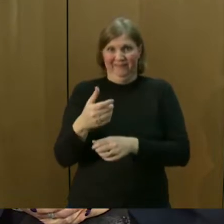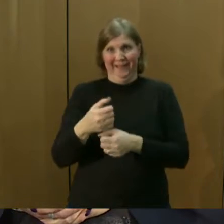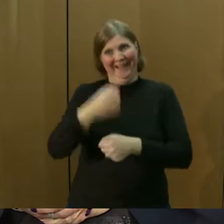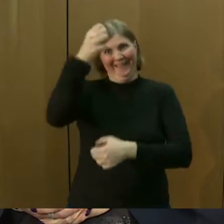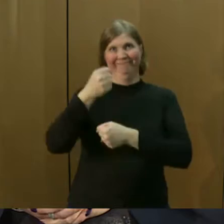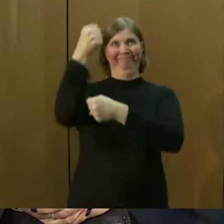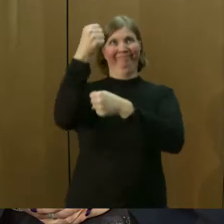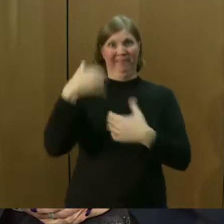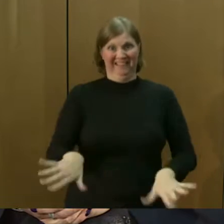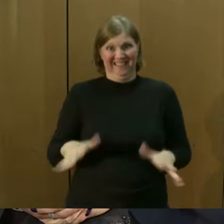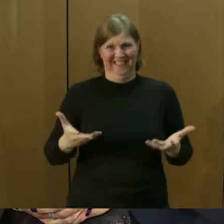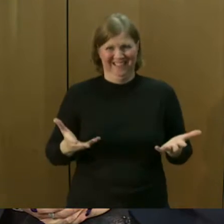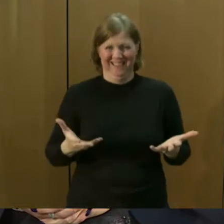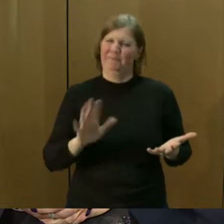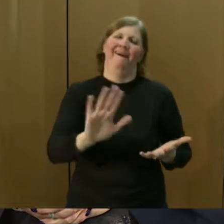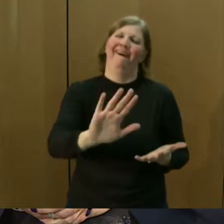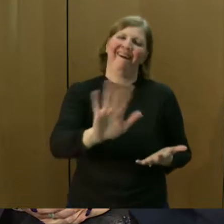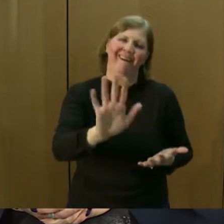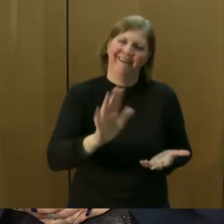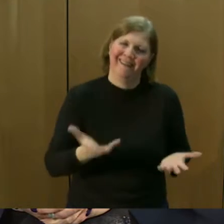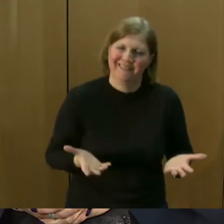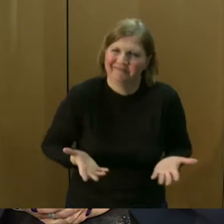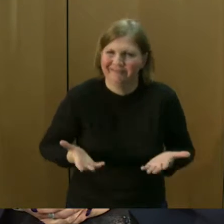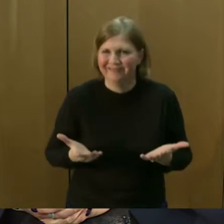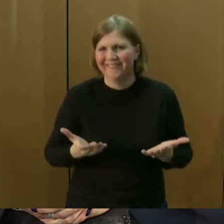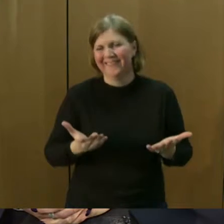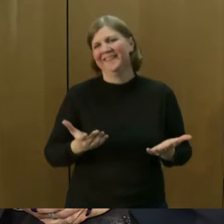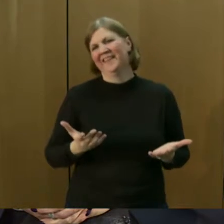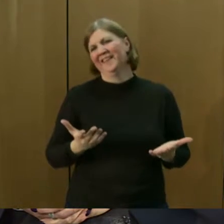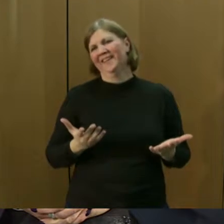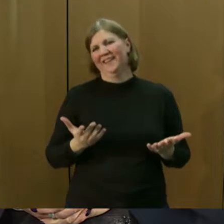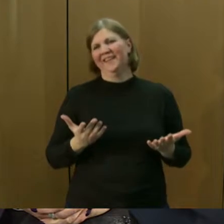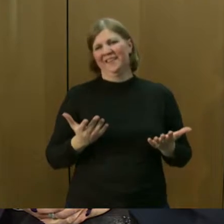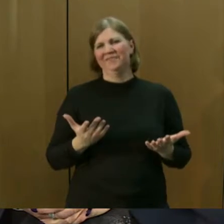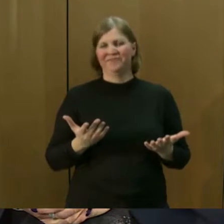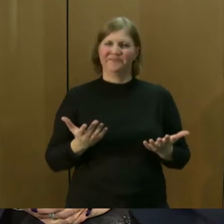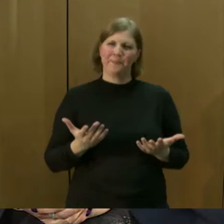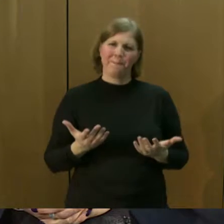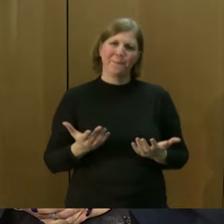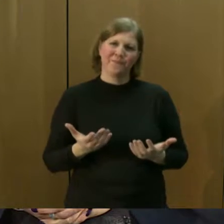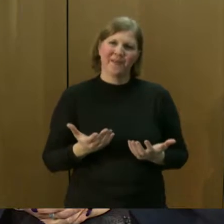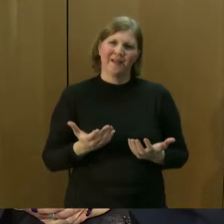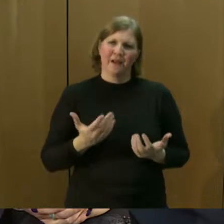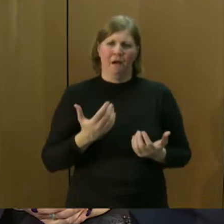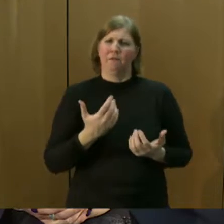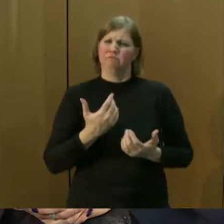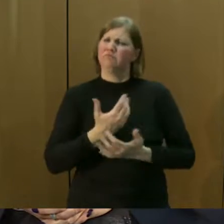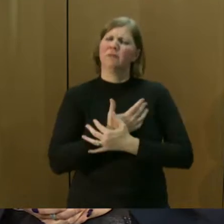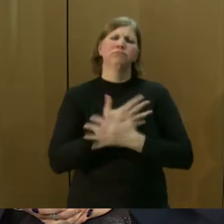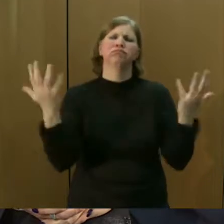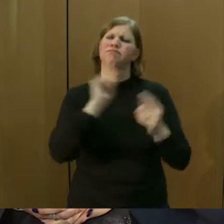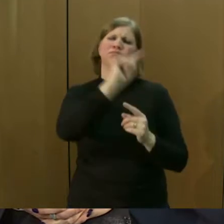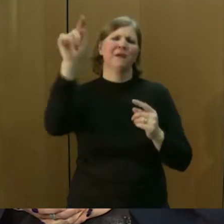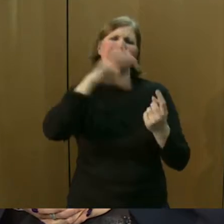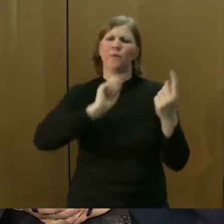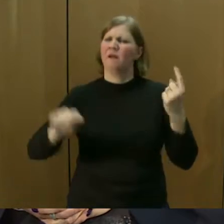across different venues. Some venue spaces will be sort of fairly fully equipped with sound, light,